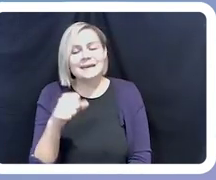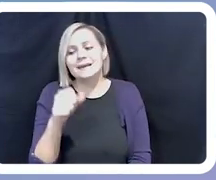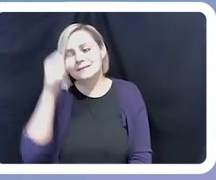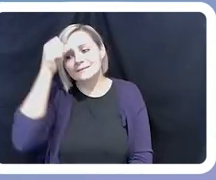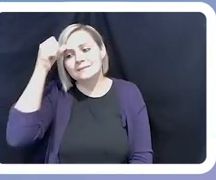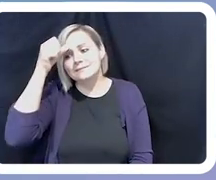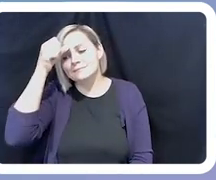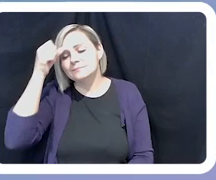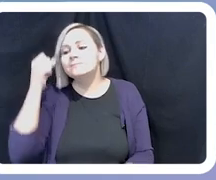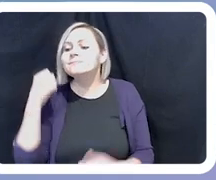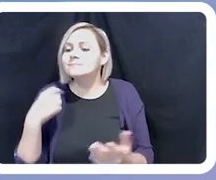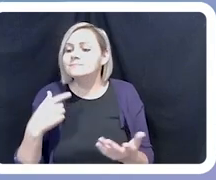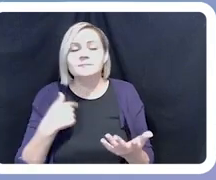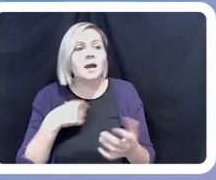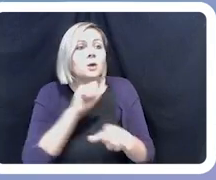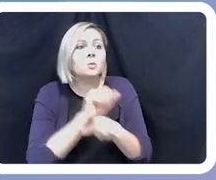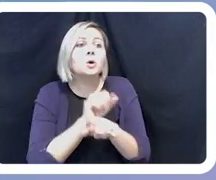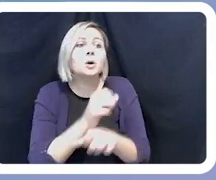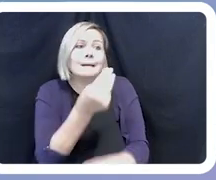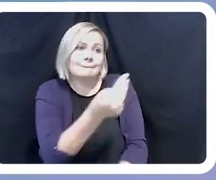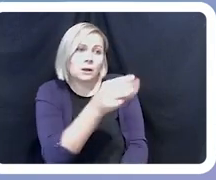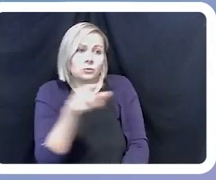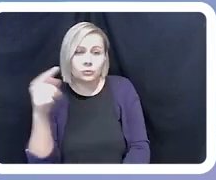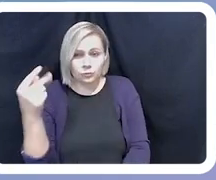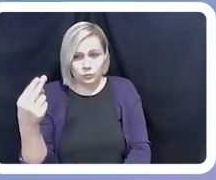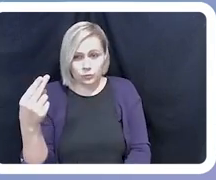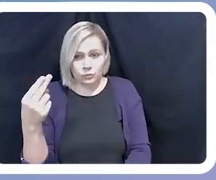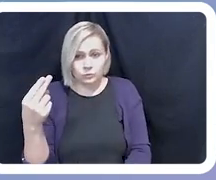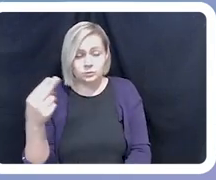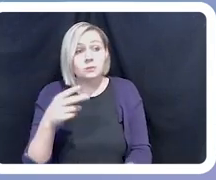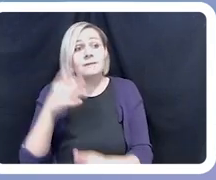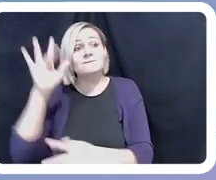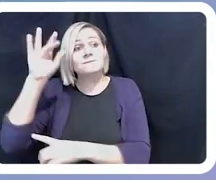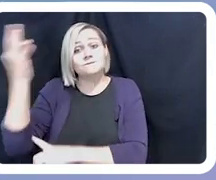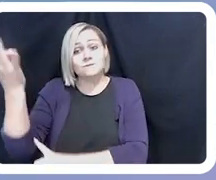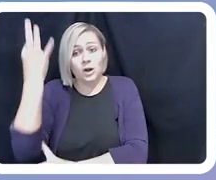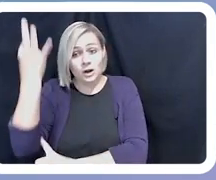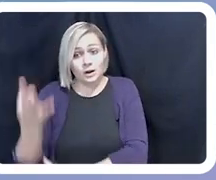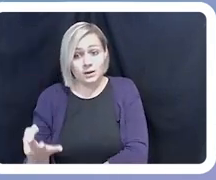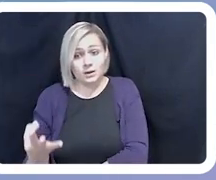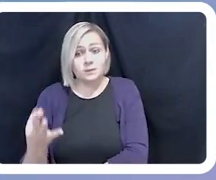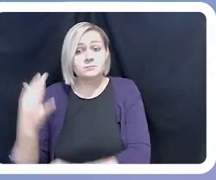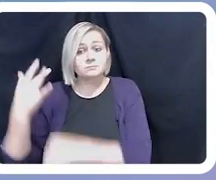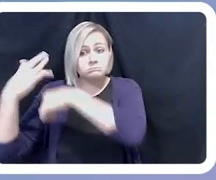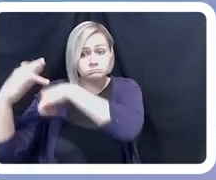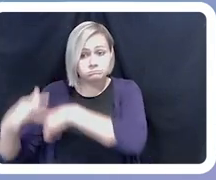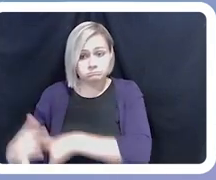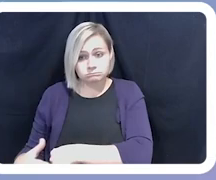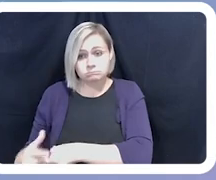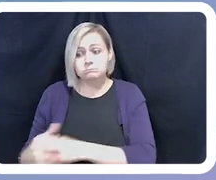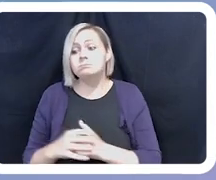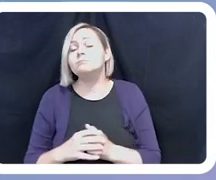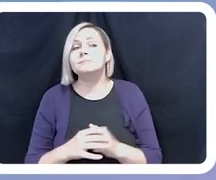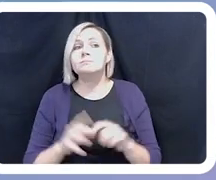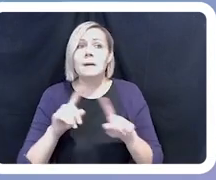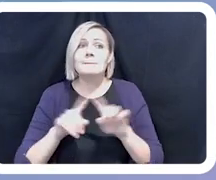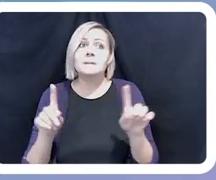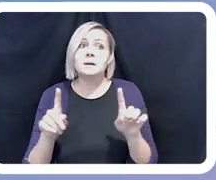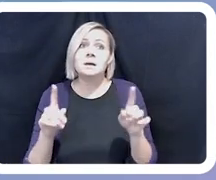we need a flex day, so I work Mondays to Thursdays and keep my Fridays open. Mm-hmm. But I feel